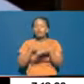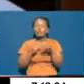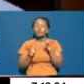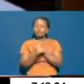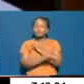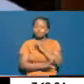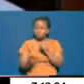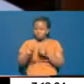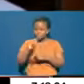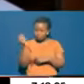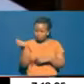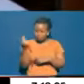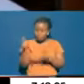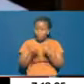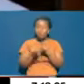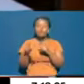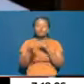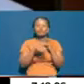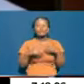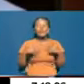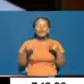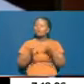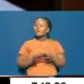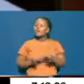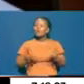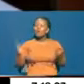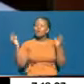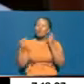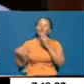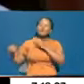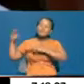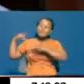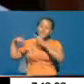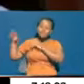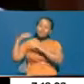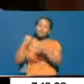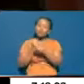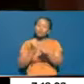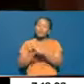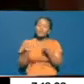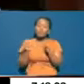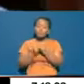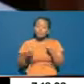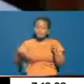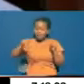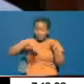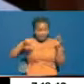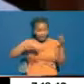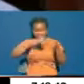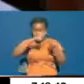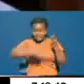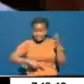And we have a long history of working together, the three of us, and many others.